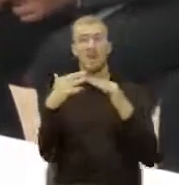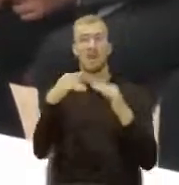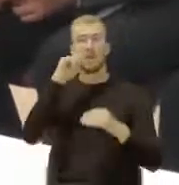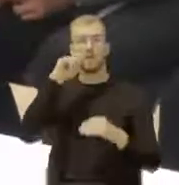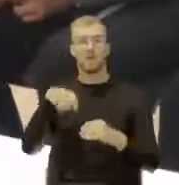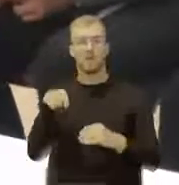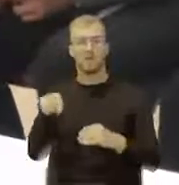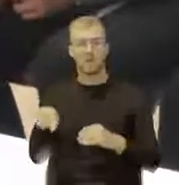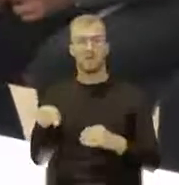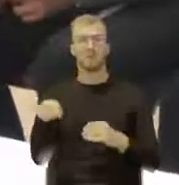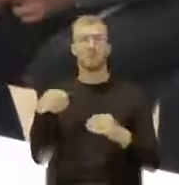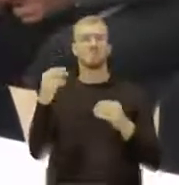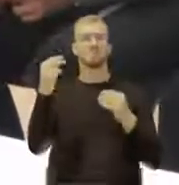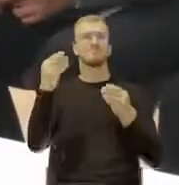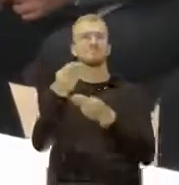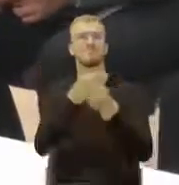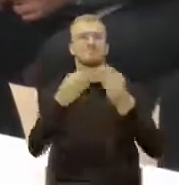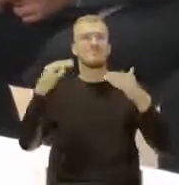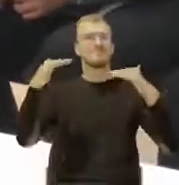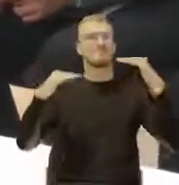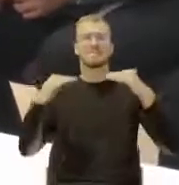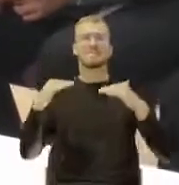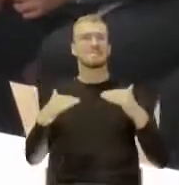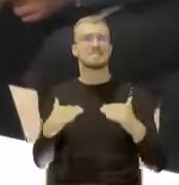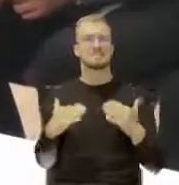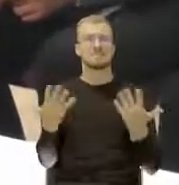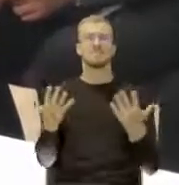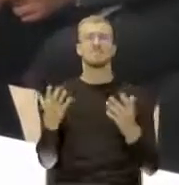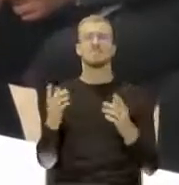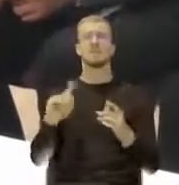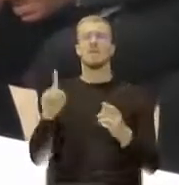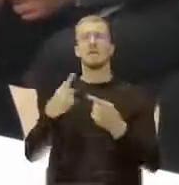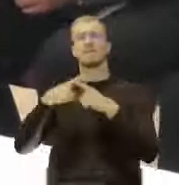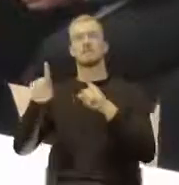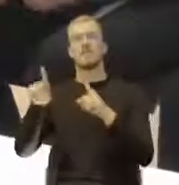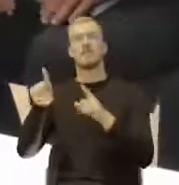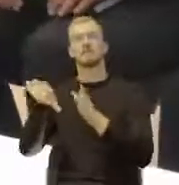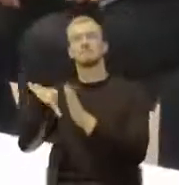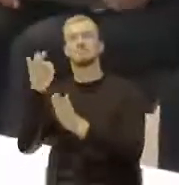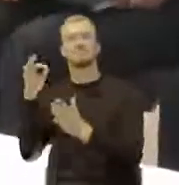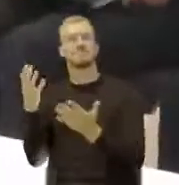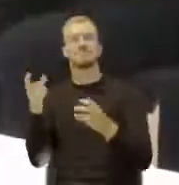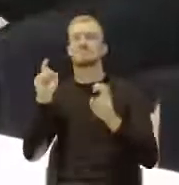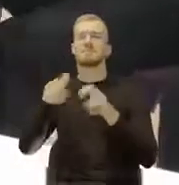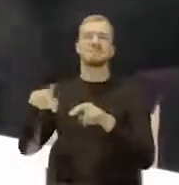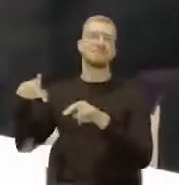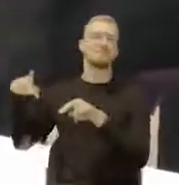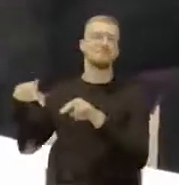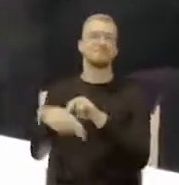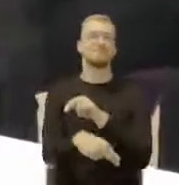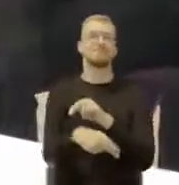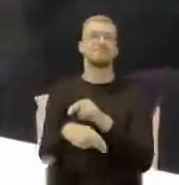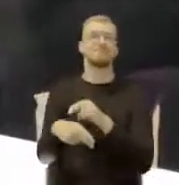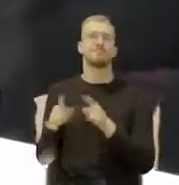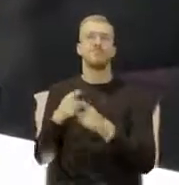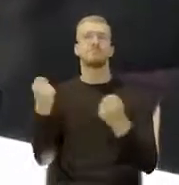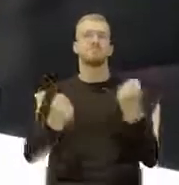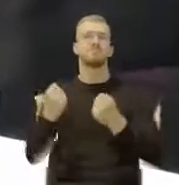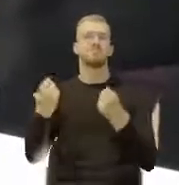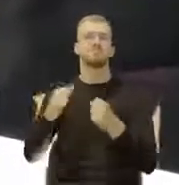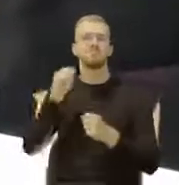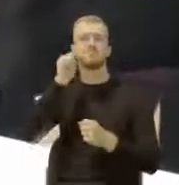the domination of cars in our cities and give back the urban space to people. So we must move